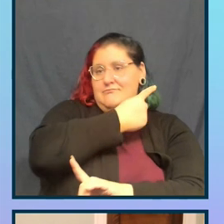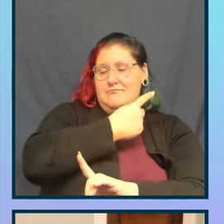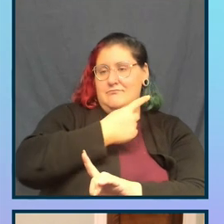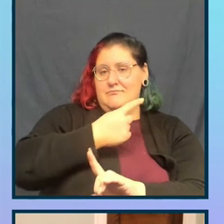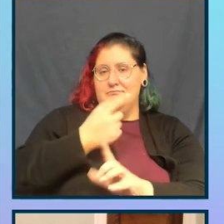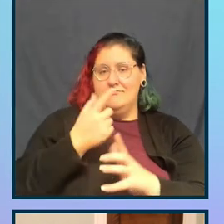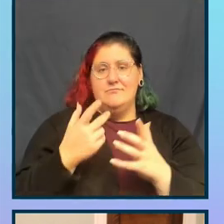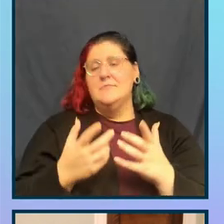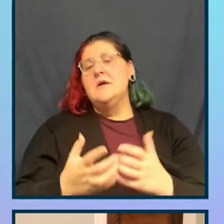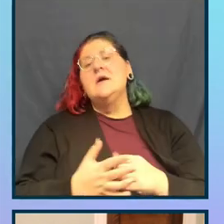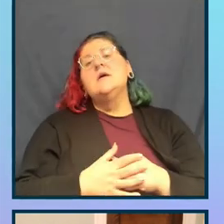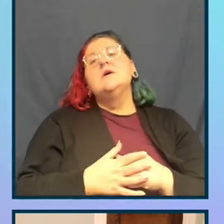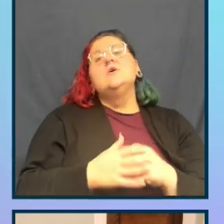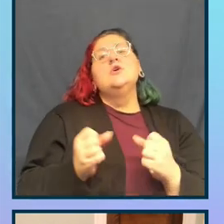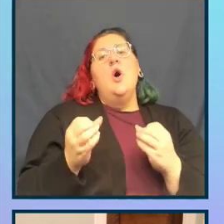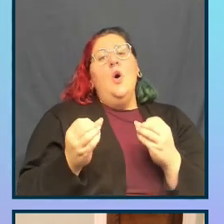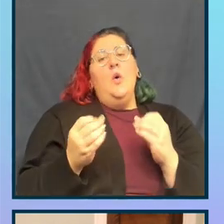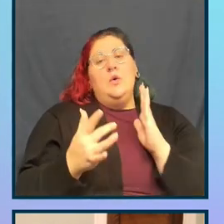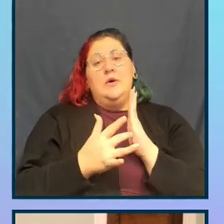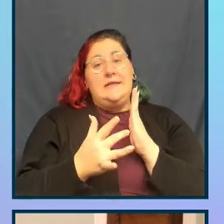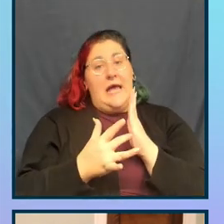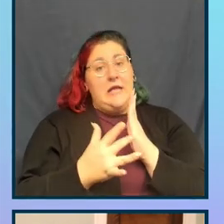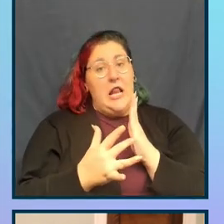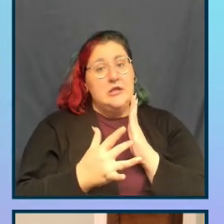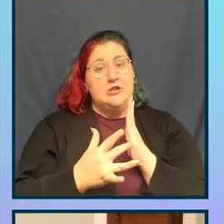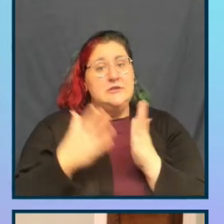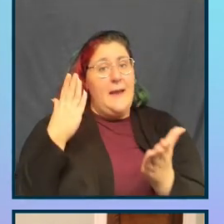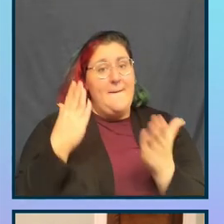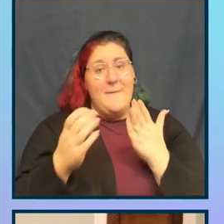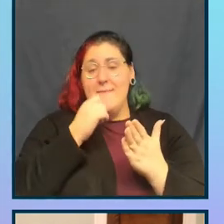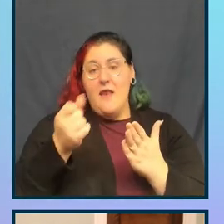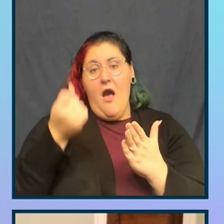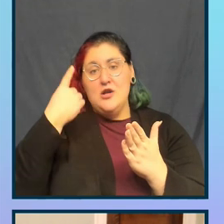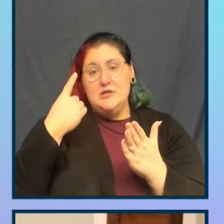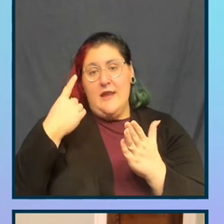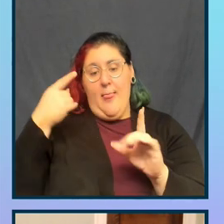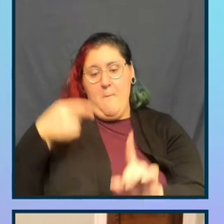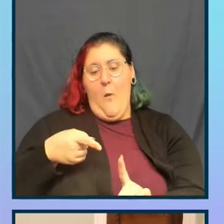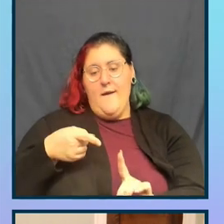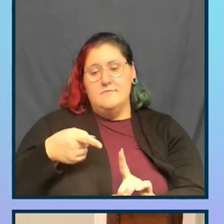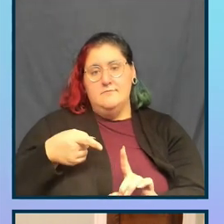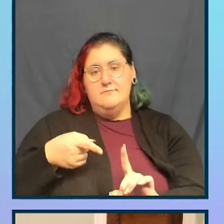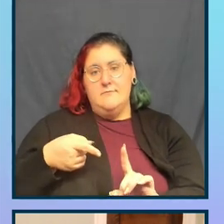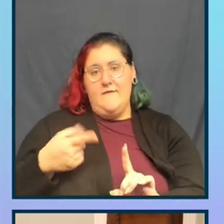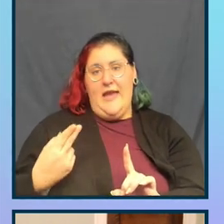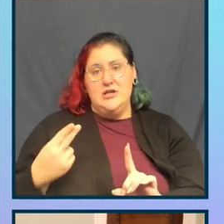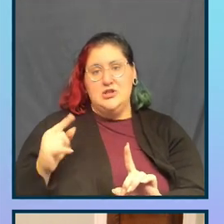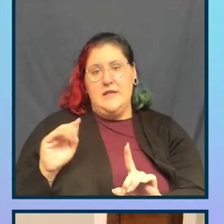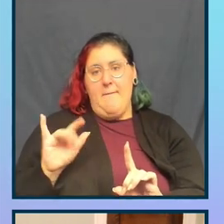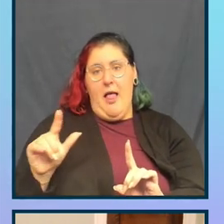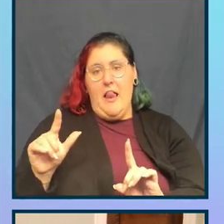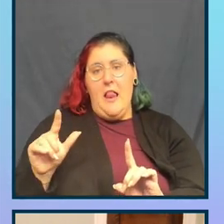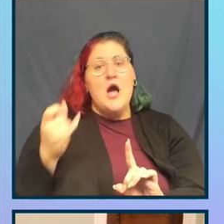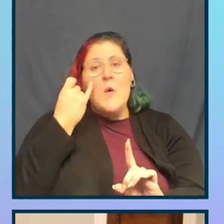So technology may not understand the intent of this HTML. And if technology doesn't understand what you're